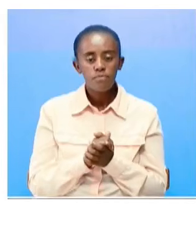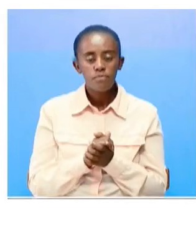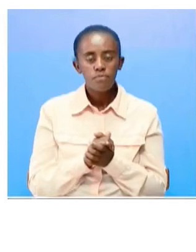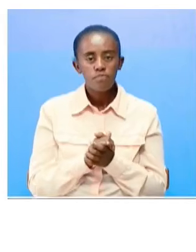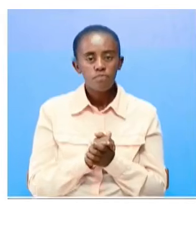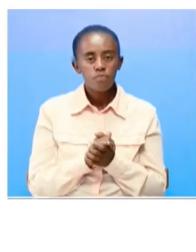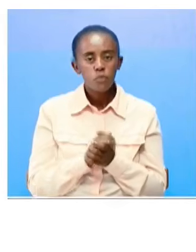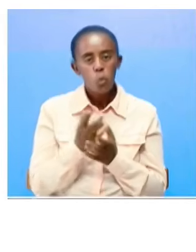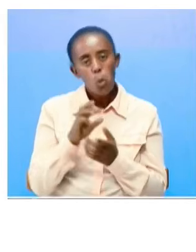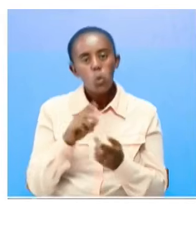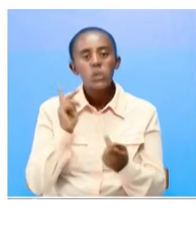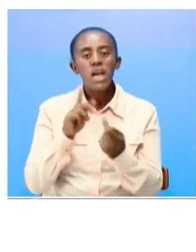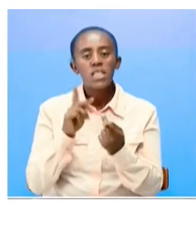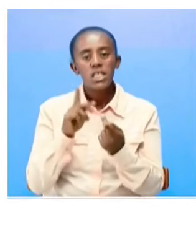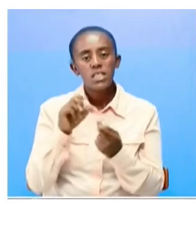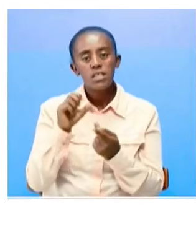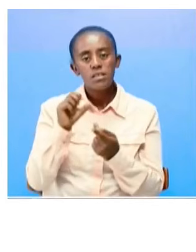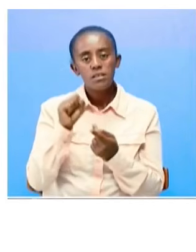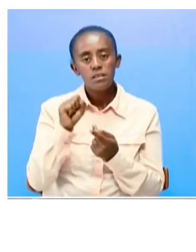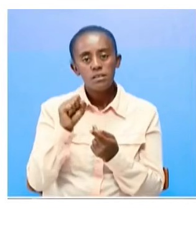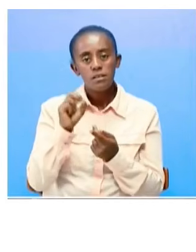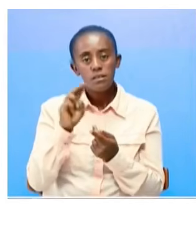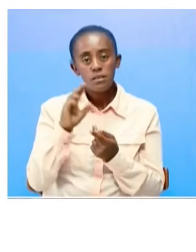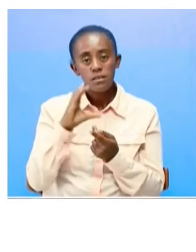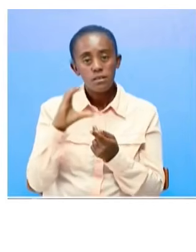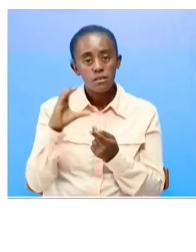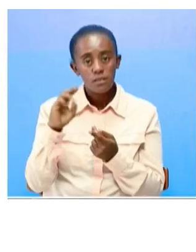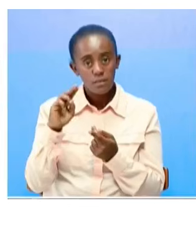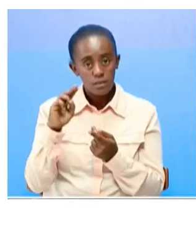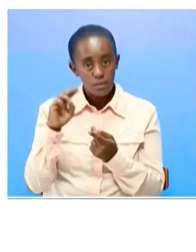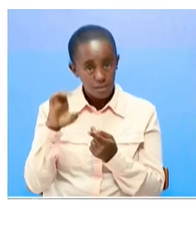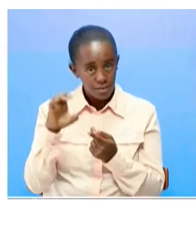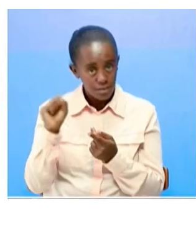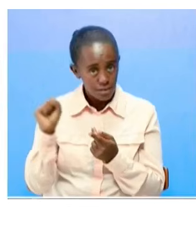or success achievements.